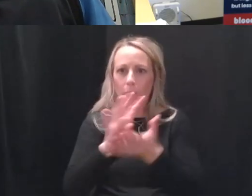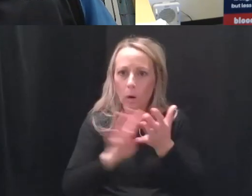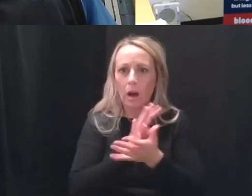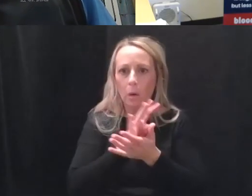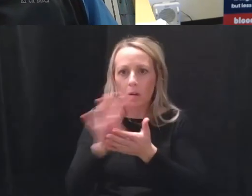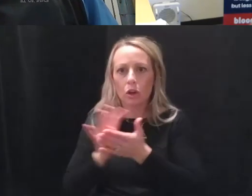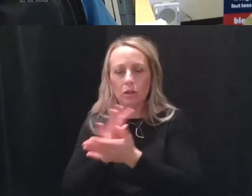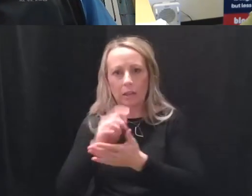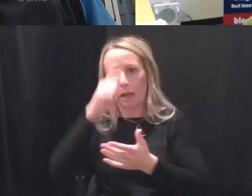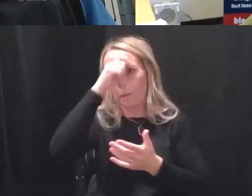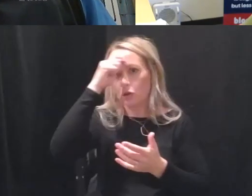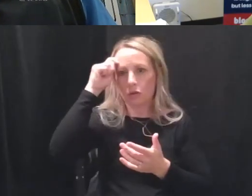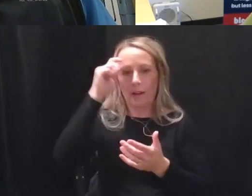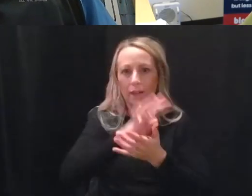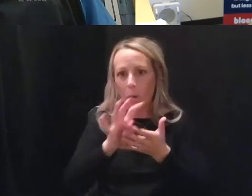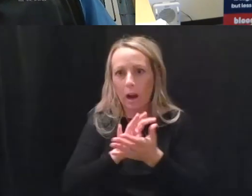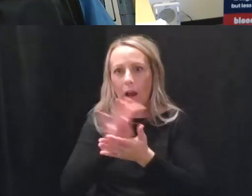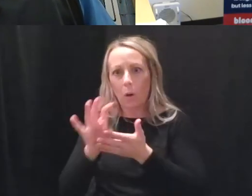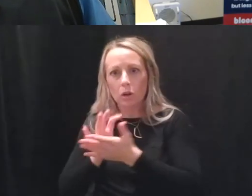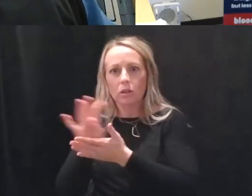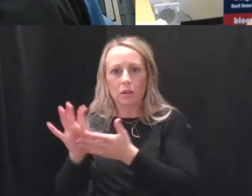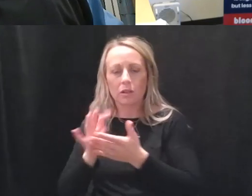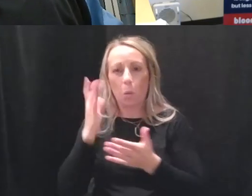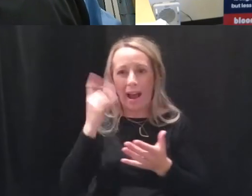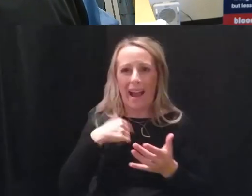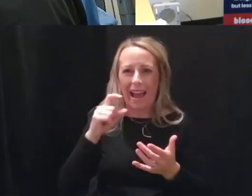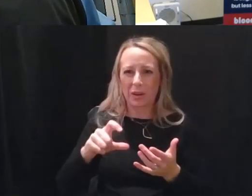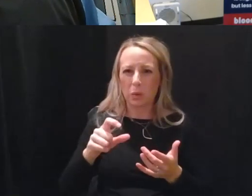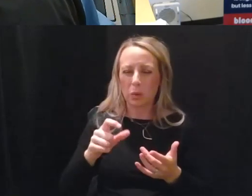temperature, I want to say every 4, because I had to take cough syrup to try